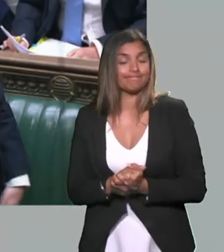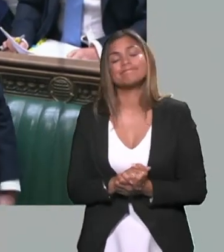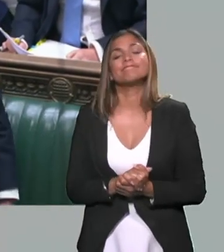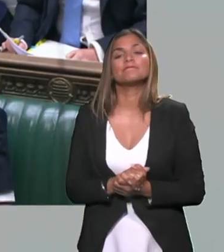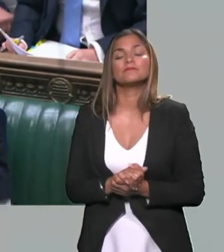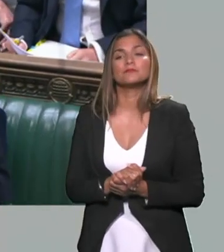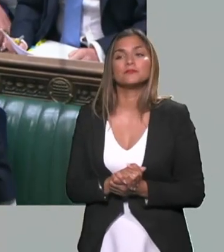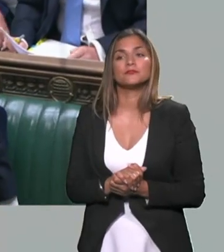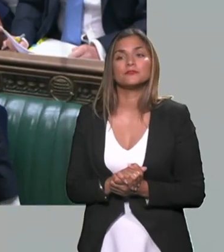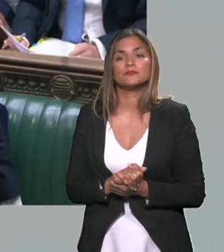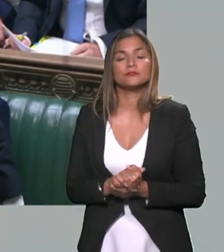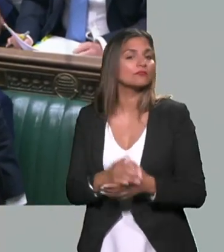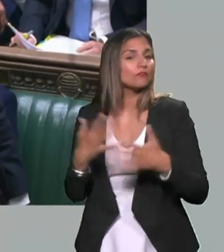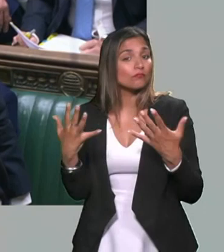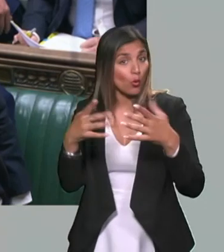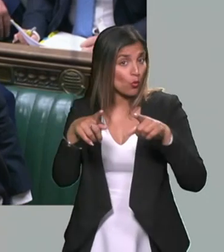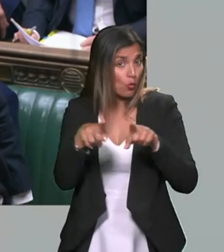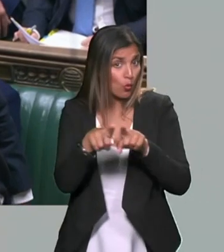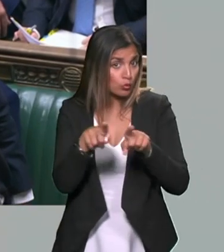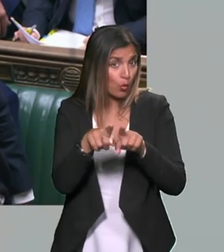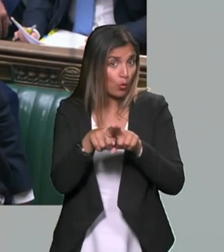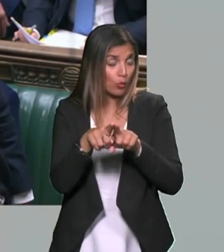Speaker. And they have also,